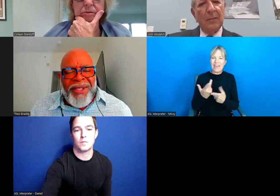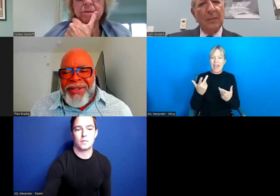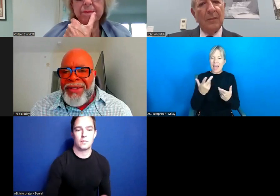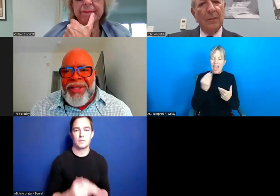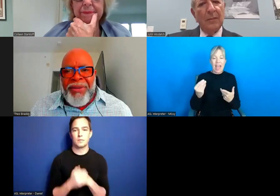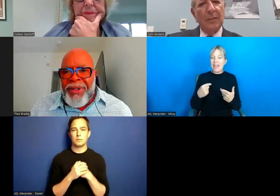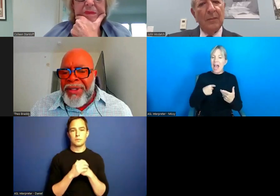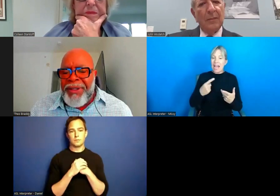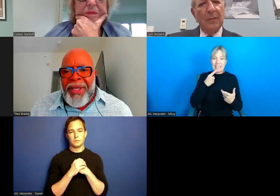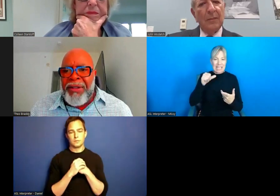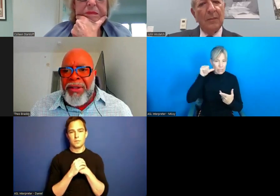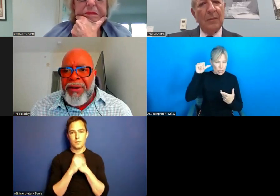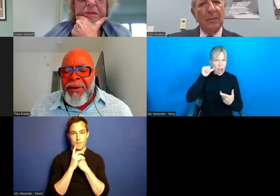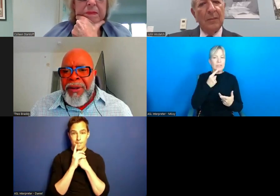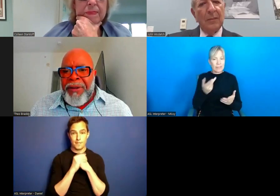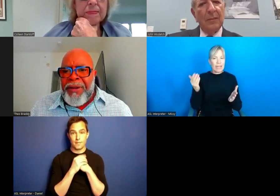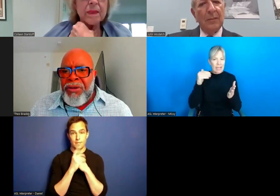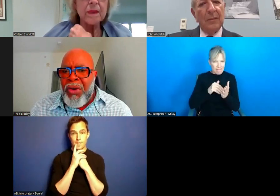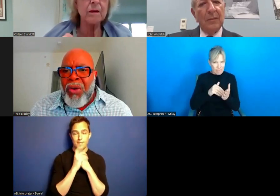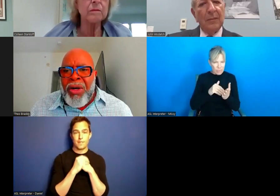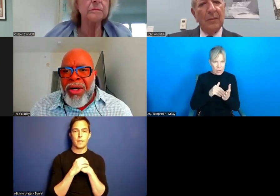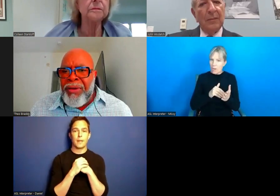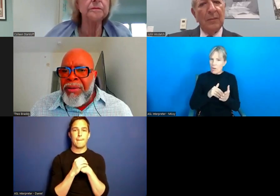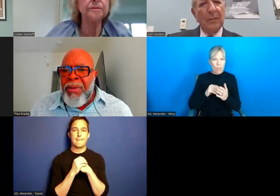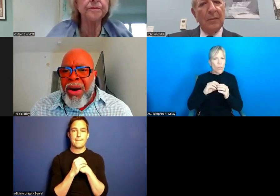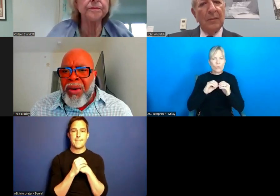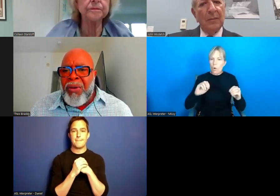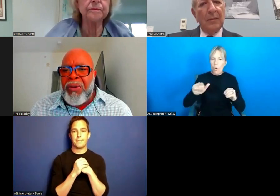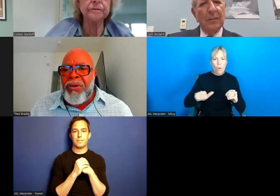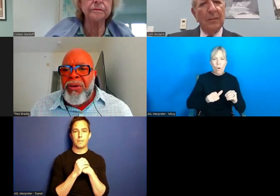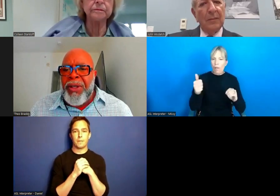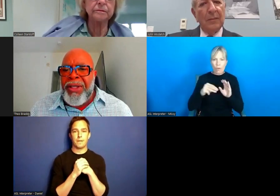I said this yesterday, I'm gonna say it again. There's no other